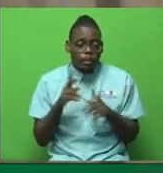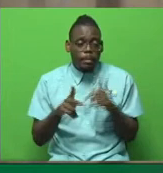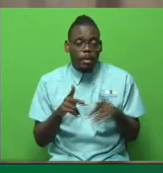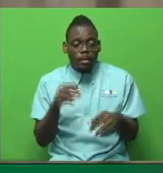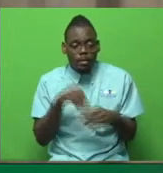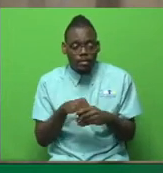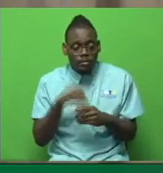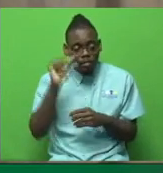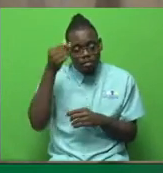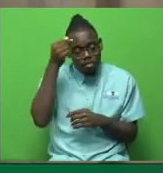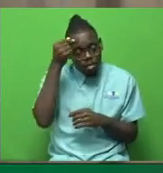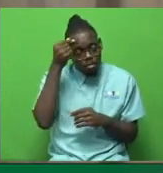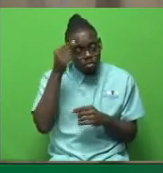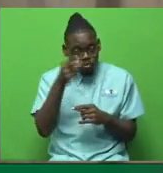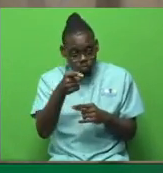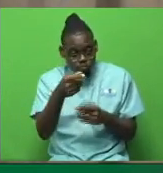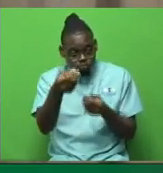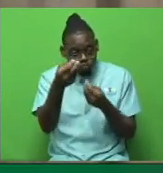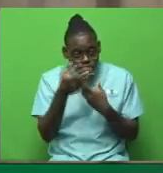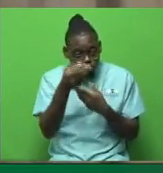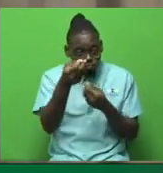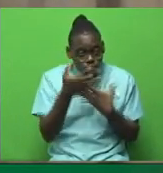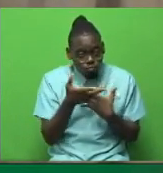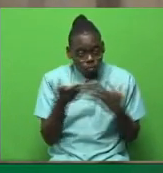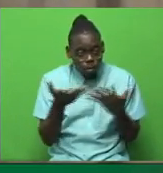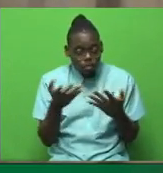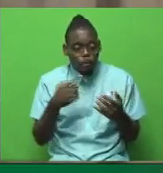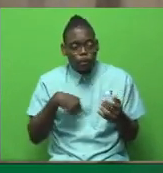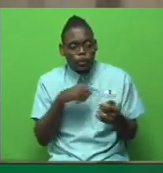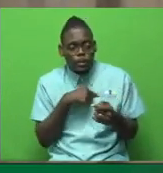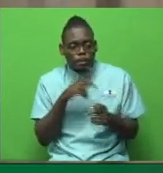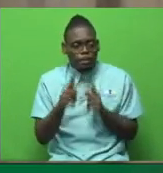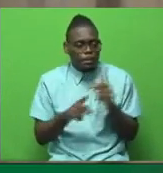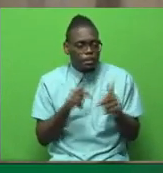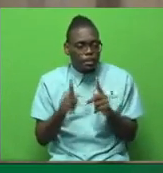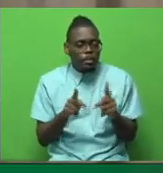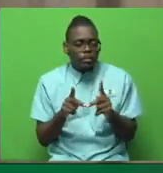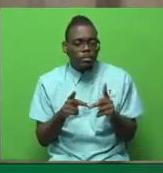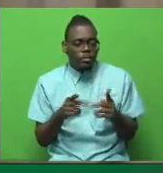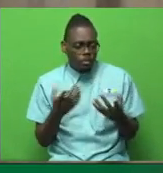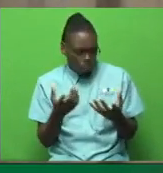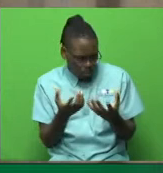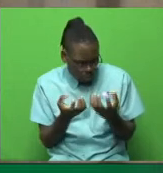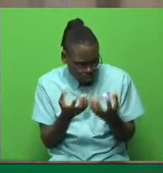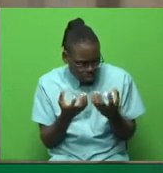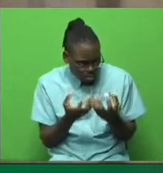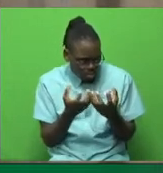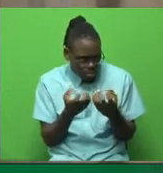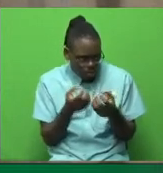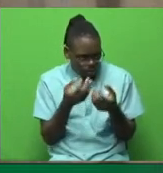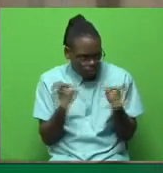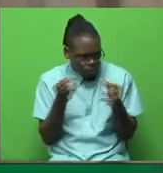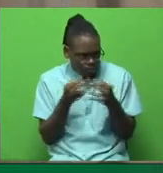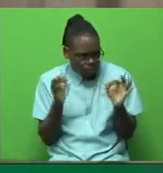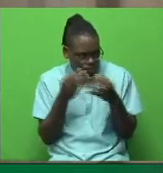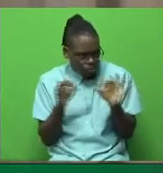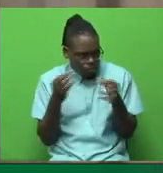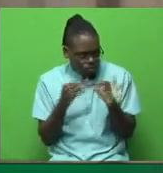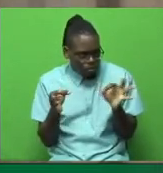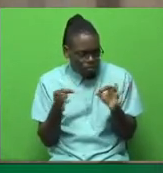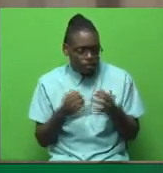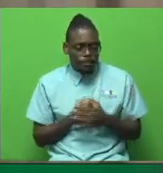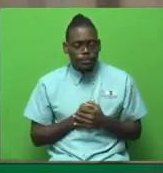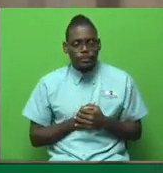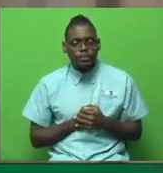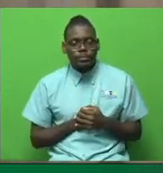telling us that we as a society want everything for nothing and